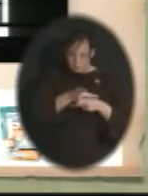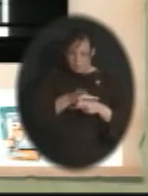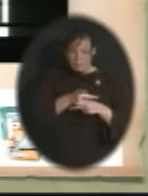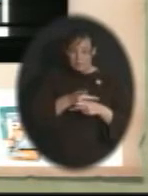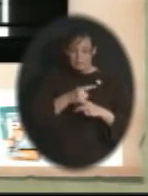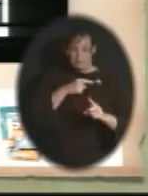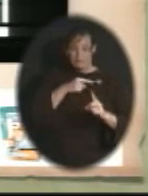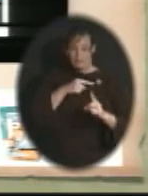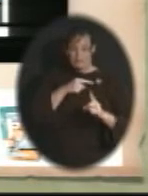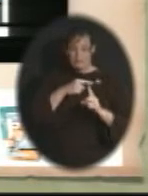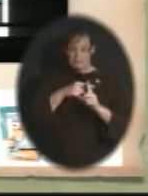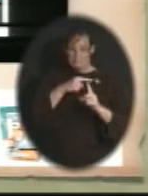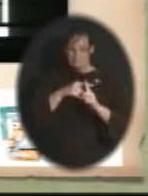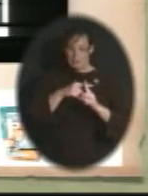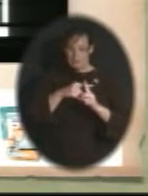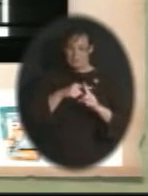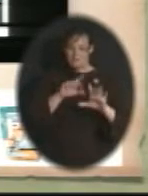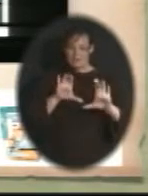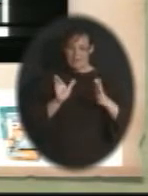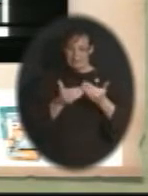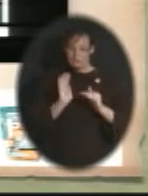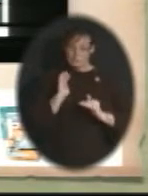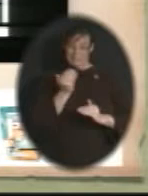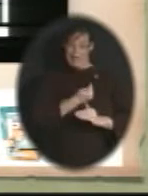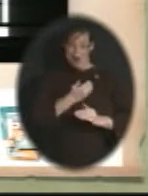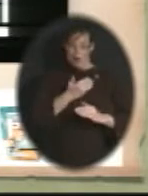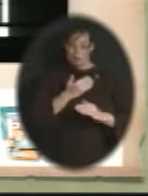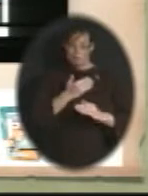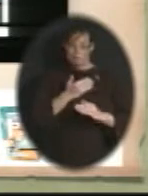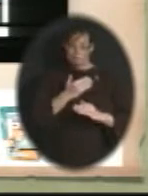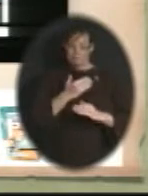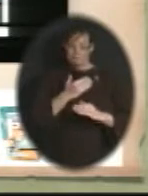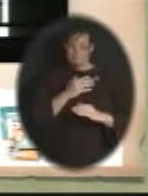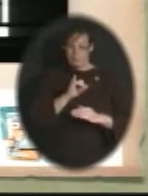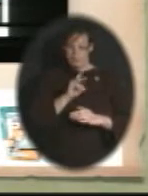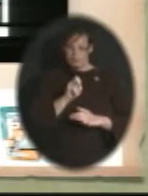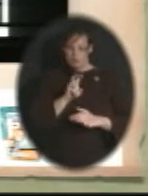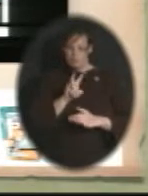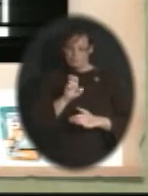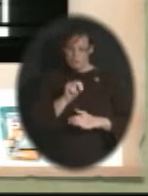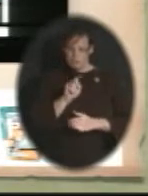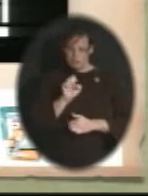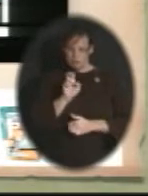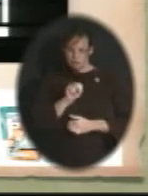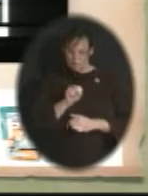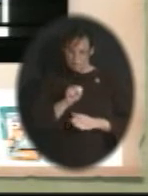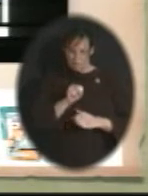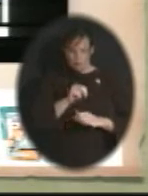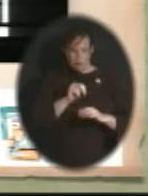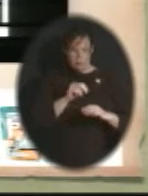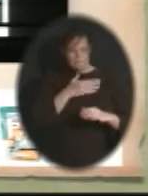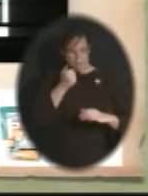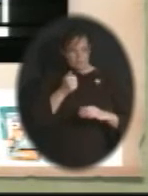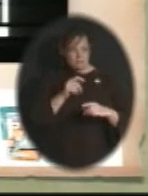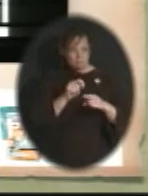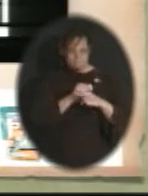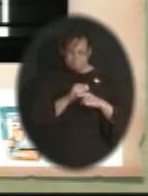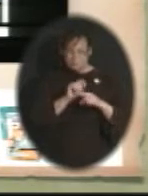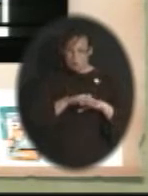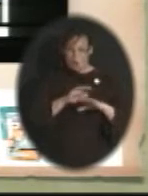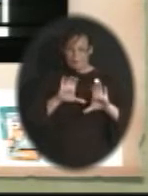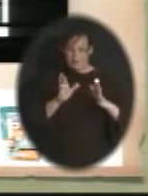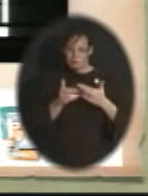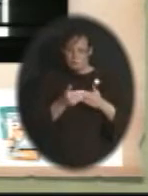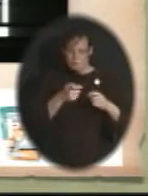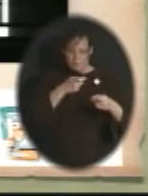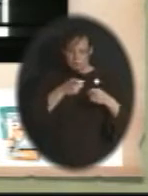own invention 3 years ago, taking all the research best practices on classroom management, obviously Rachel's Challenge,